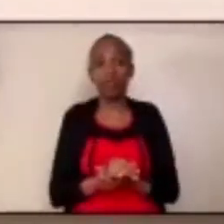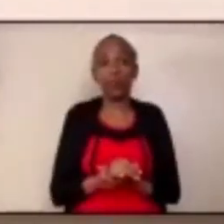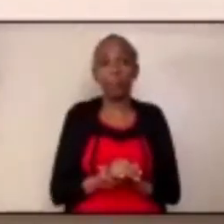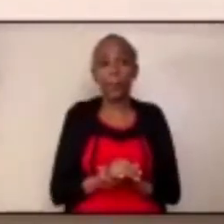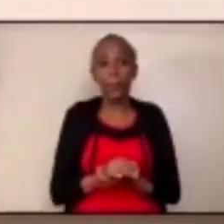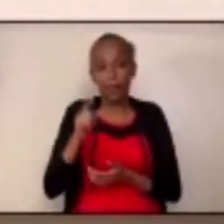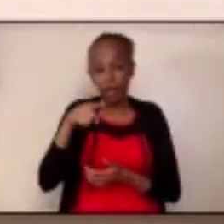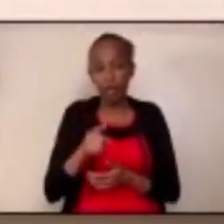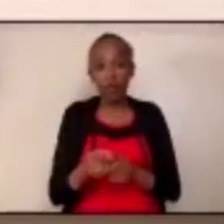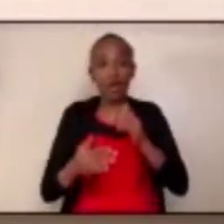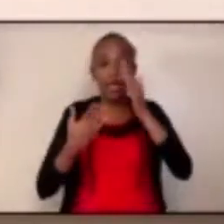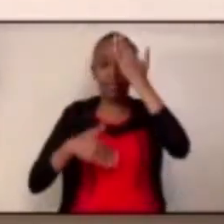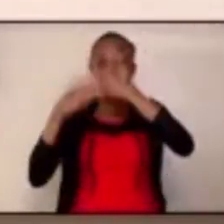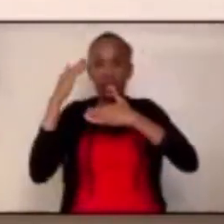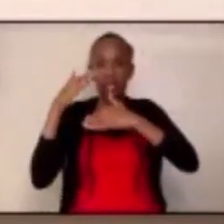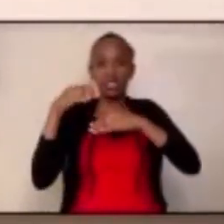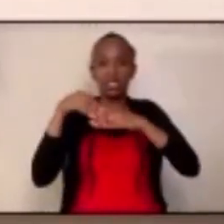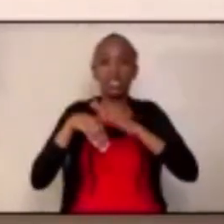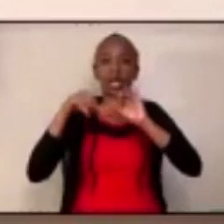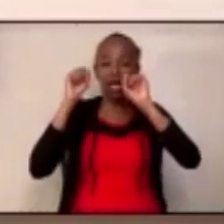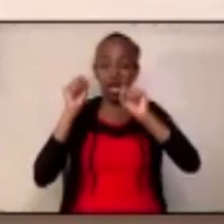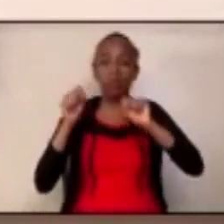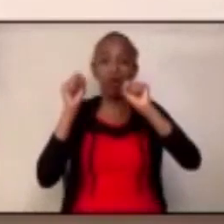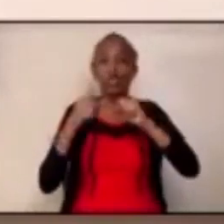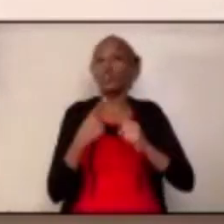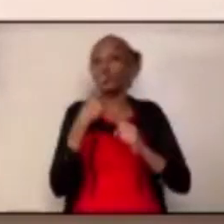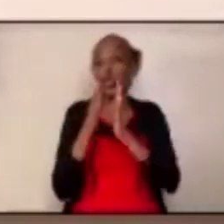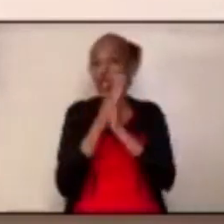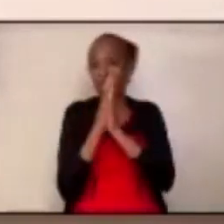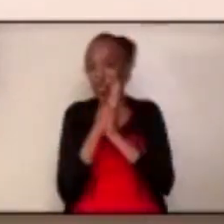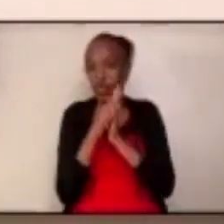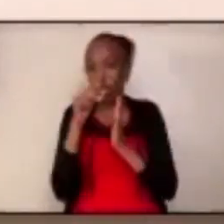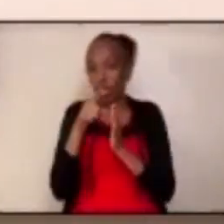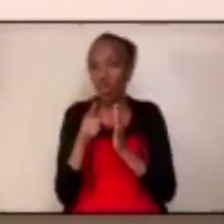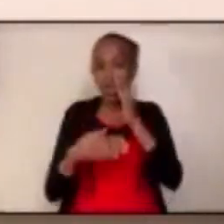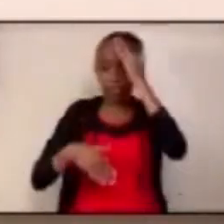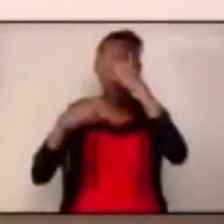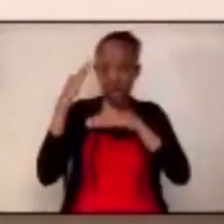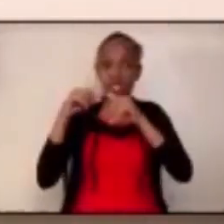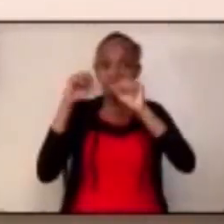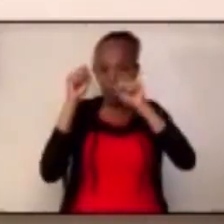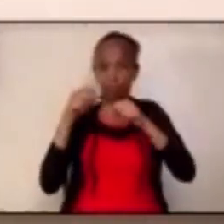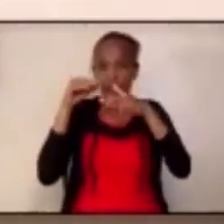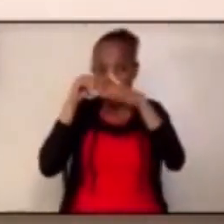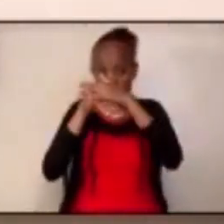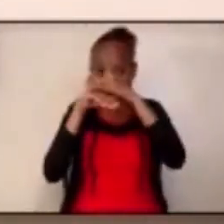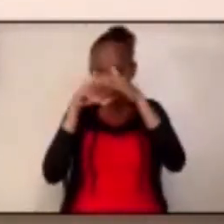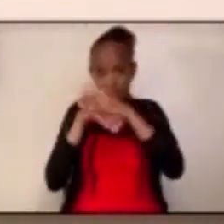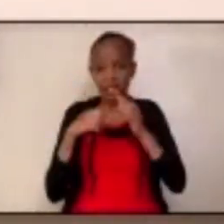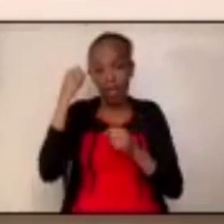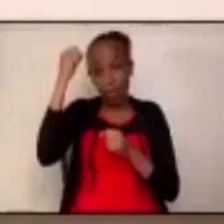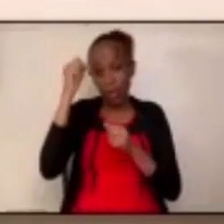Your expertise in being able to tell the story, your expertise in being able to access